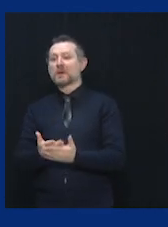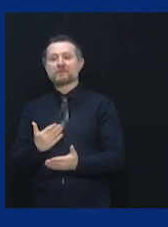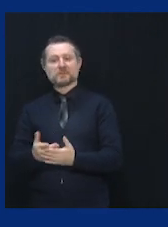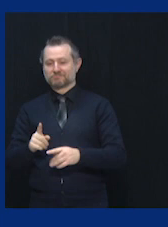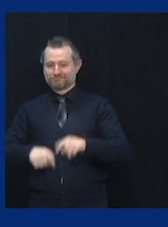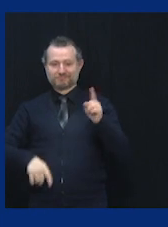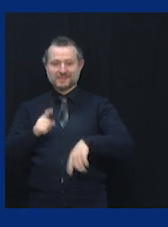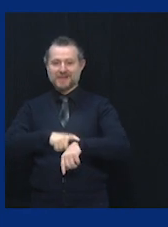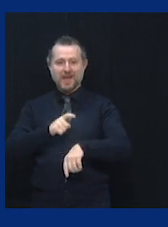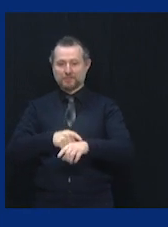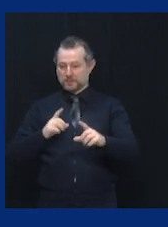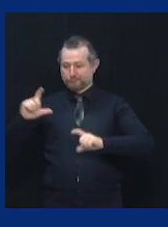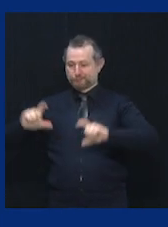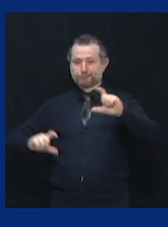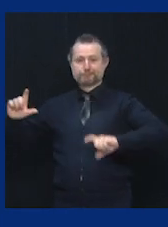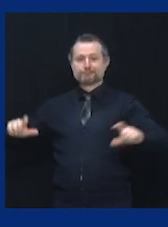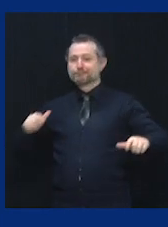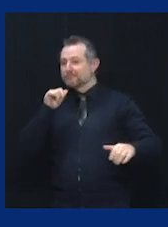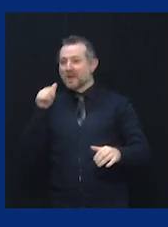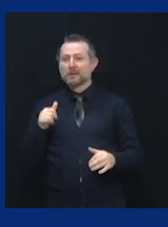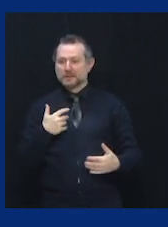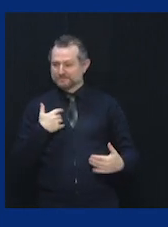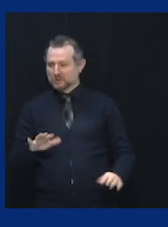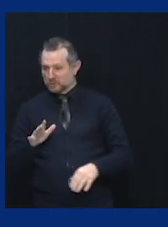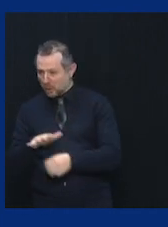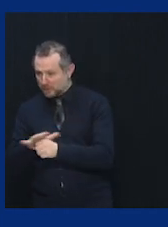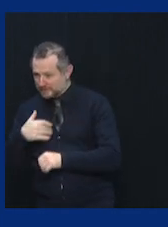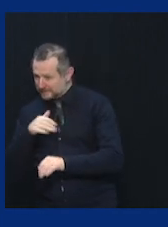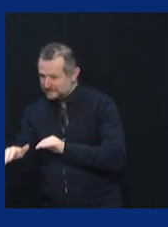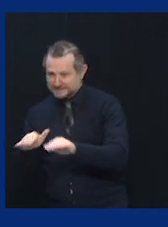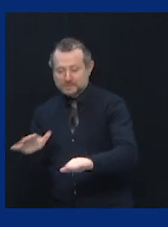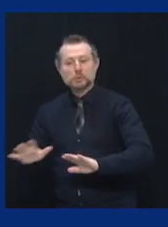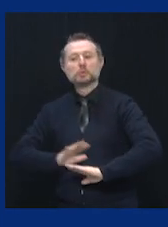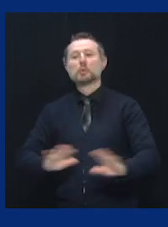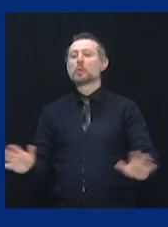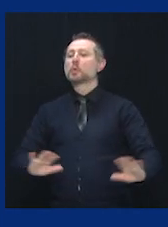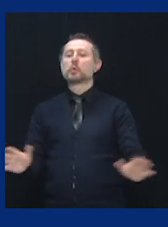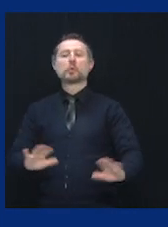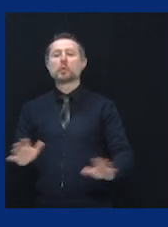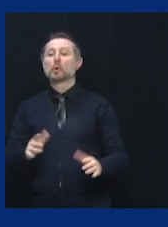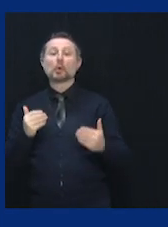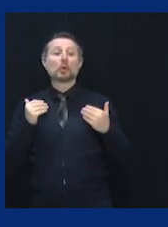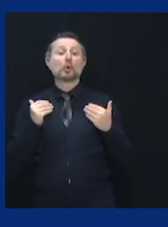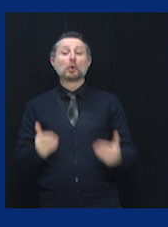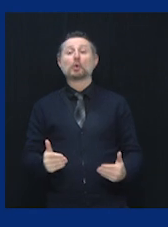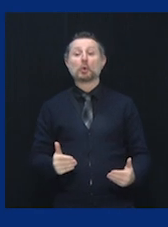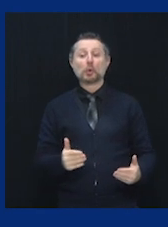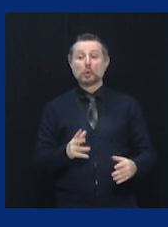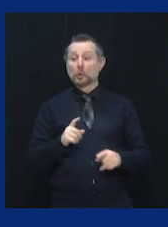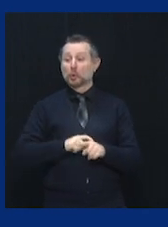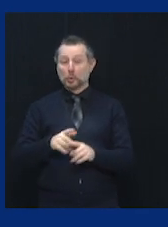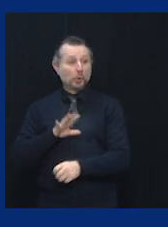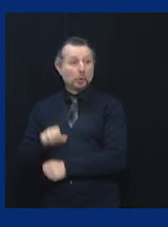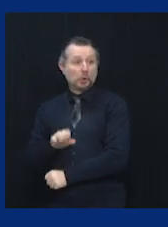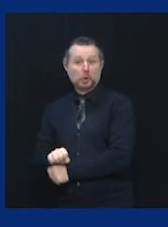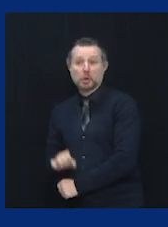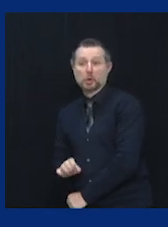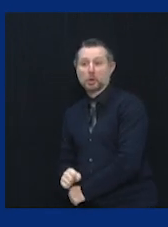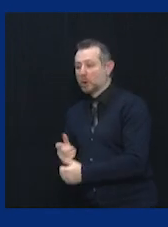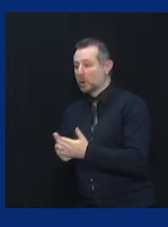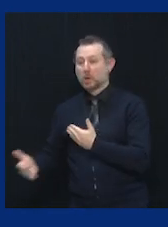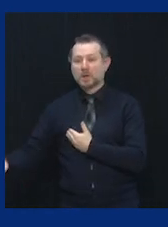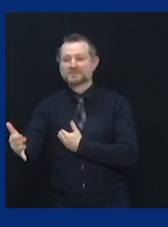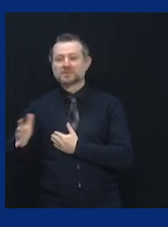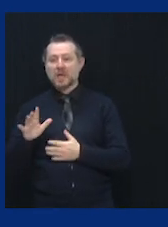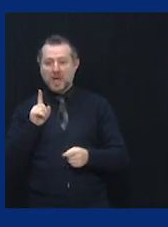local governments 100 times, don't schedule an appointment unless you have a specific